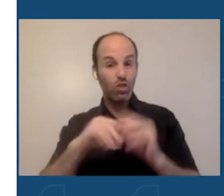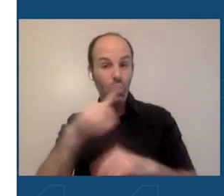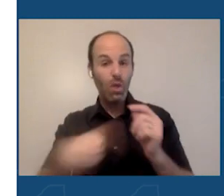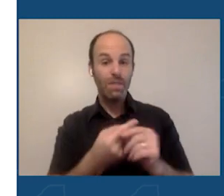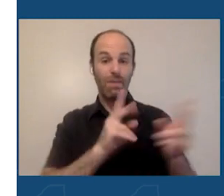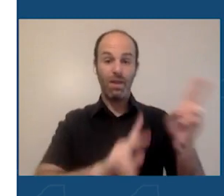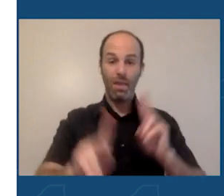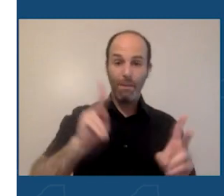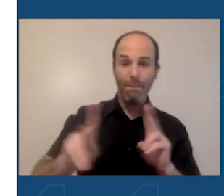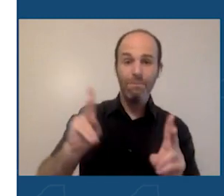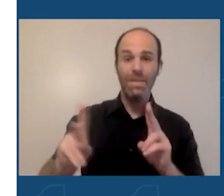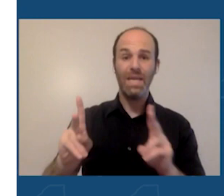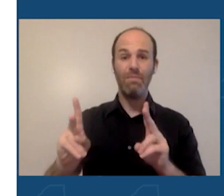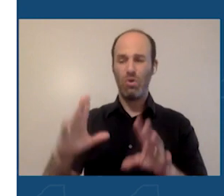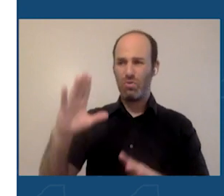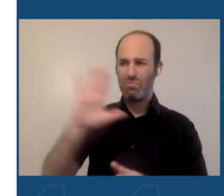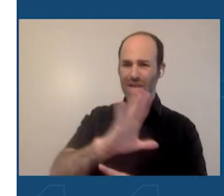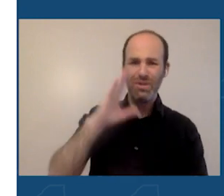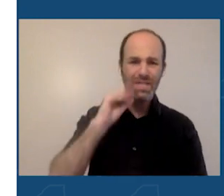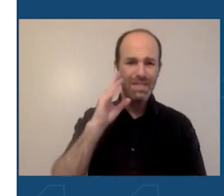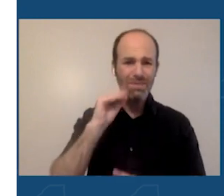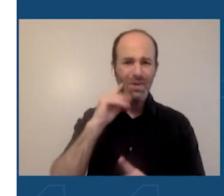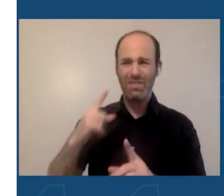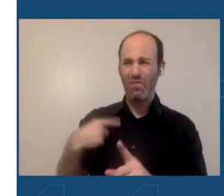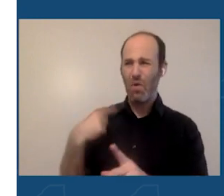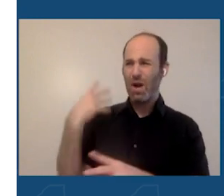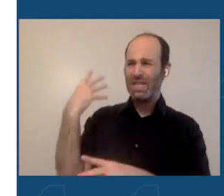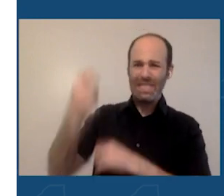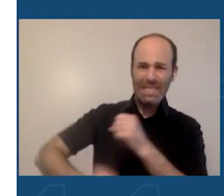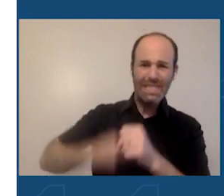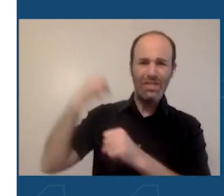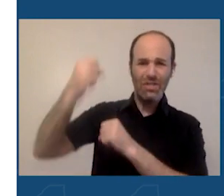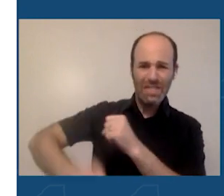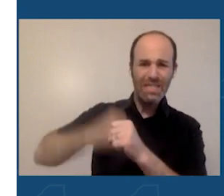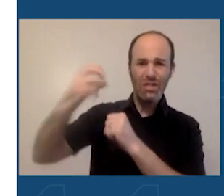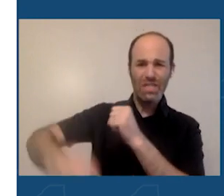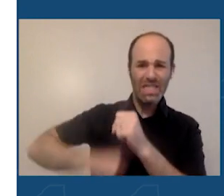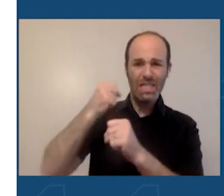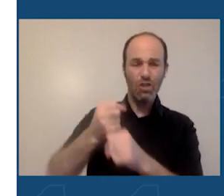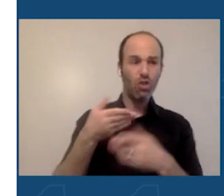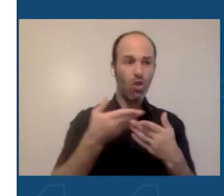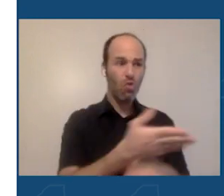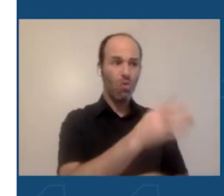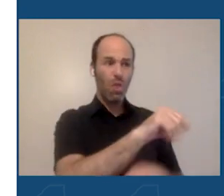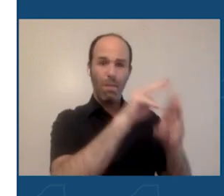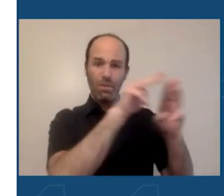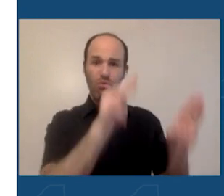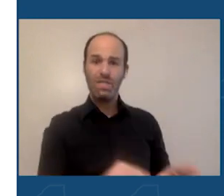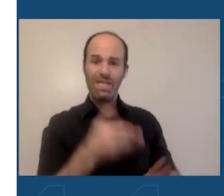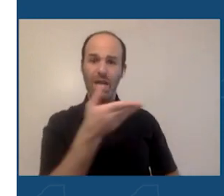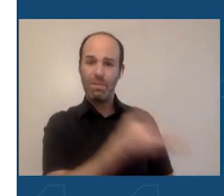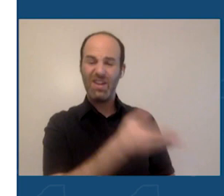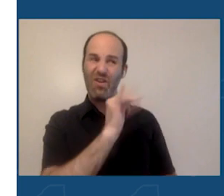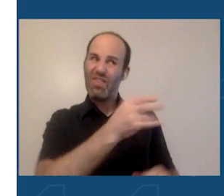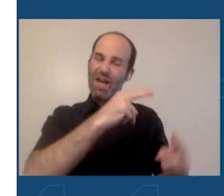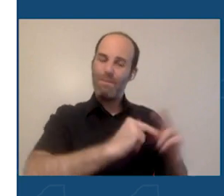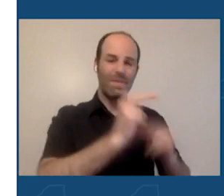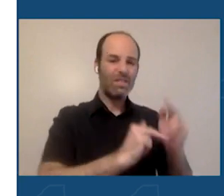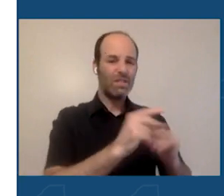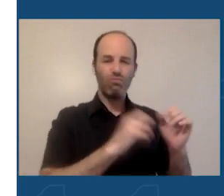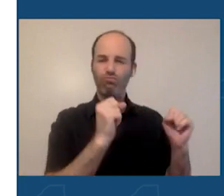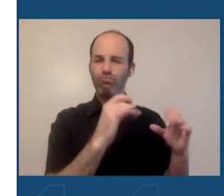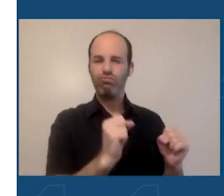over literally, you know, centuries up here is told through that museum. And so I do talk about it a lot. And we did, like I said, we held our museum, our